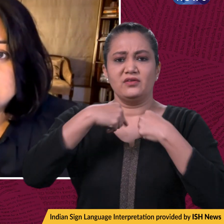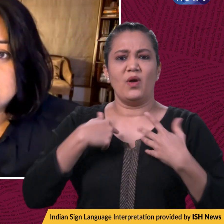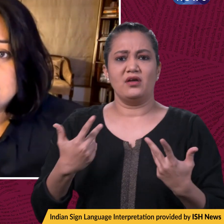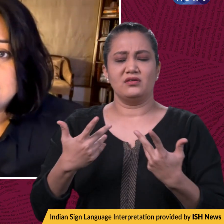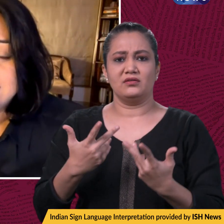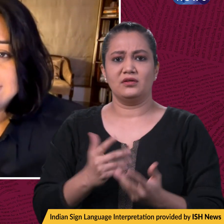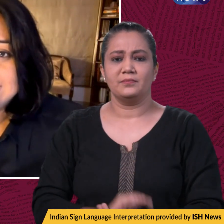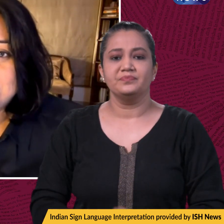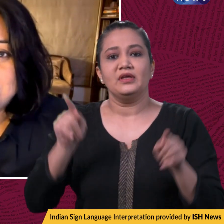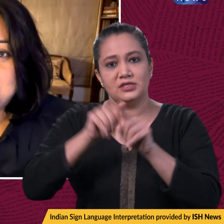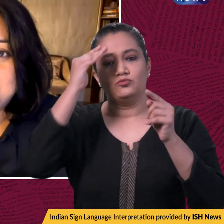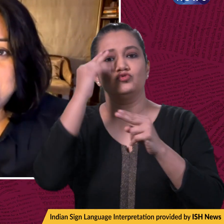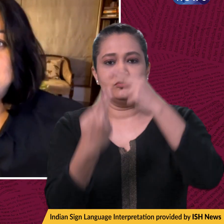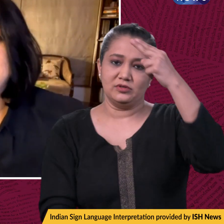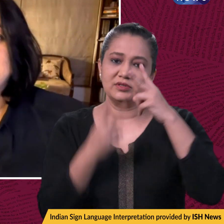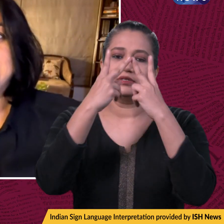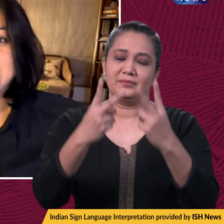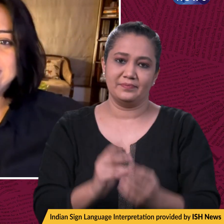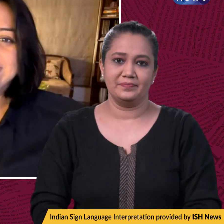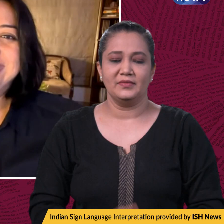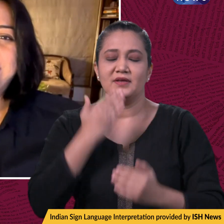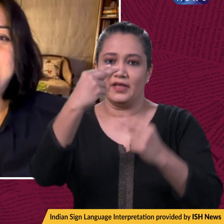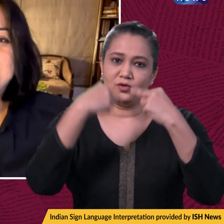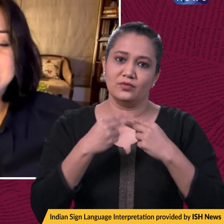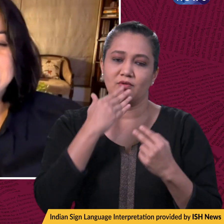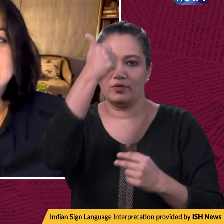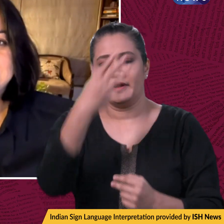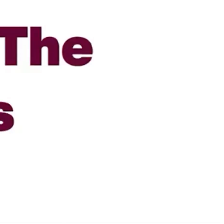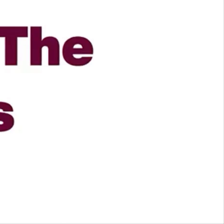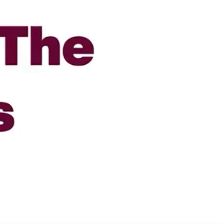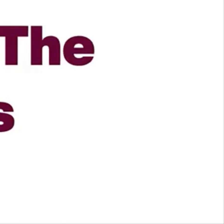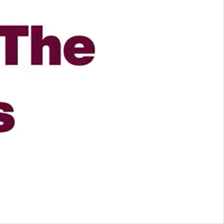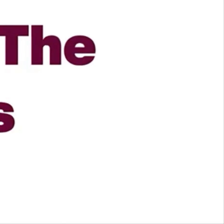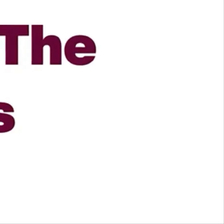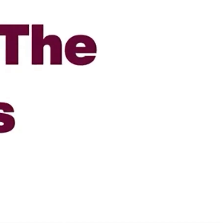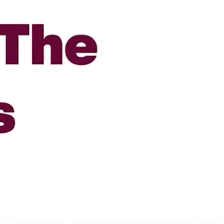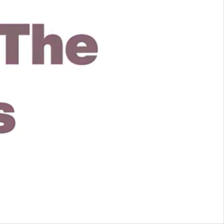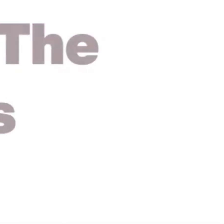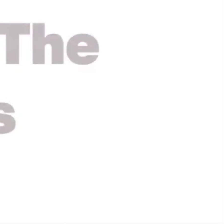racist. That's on our whole story. Do take a look at it. Thank you for watching. Good night.